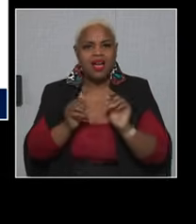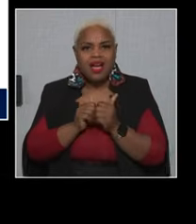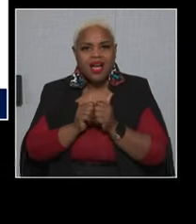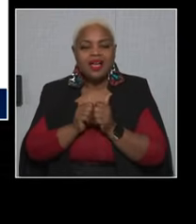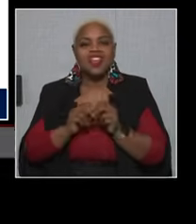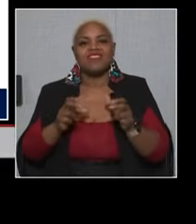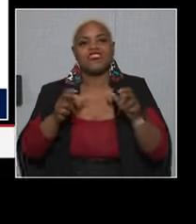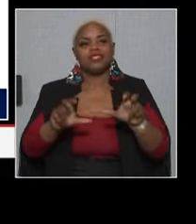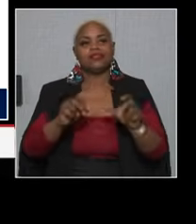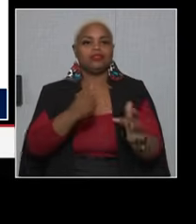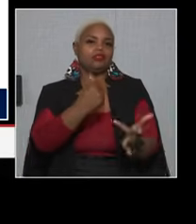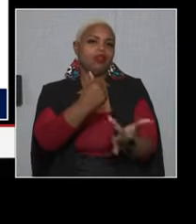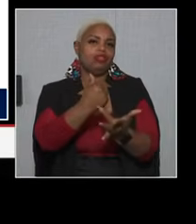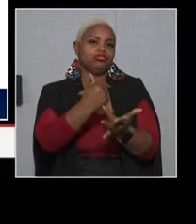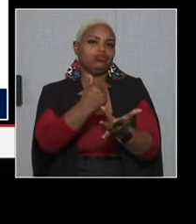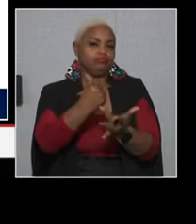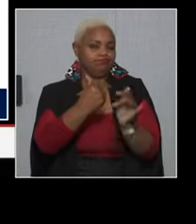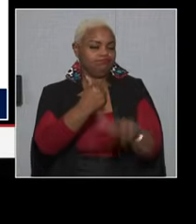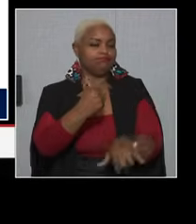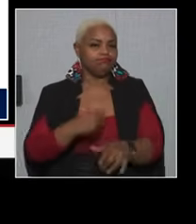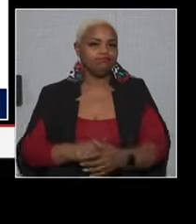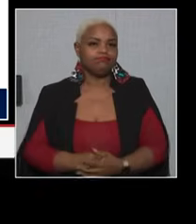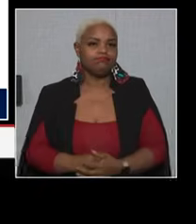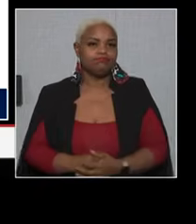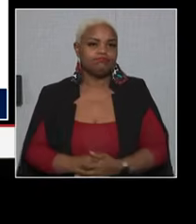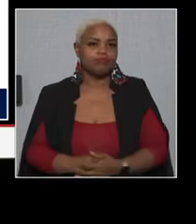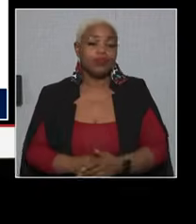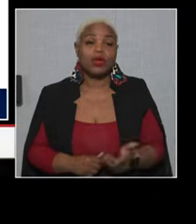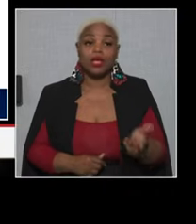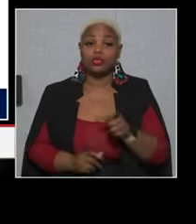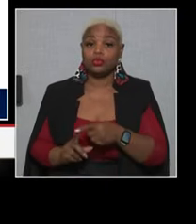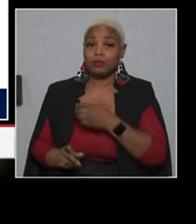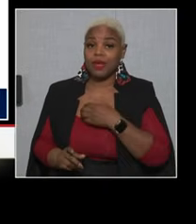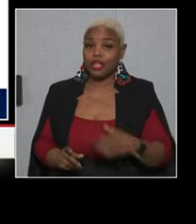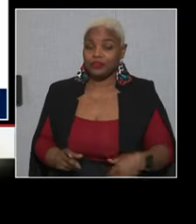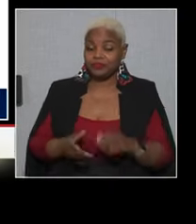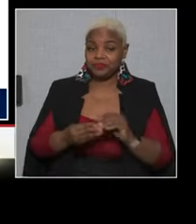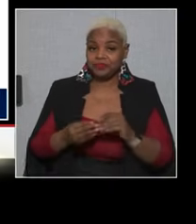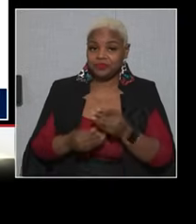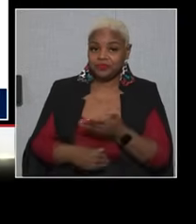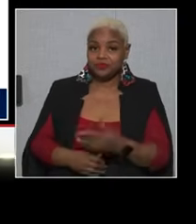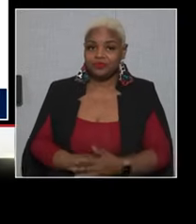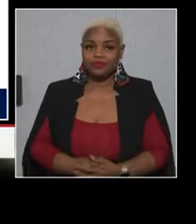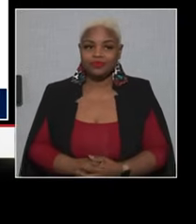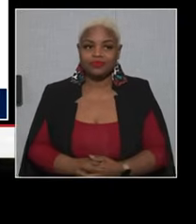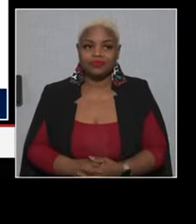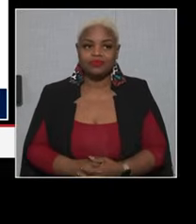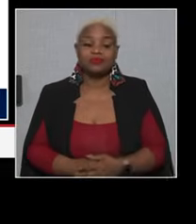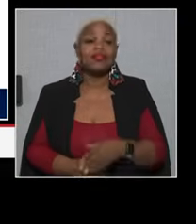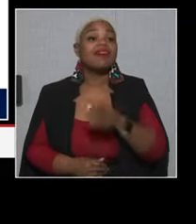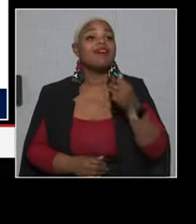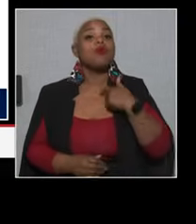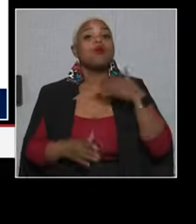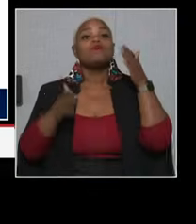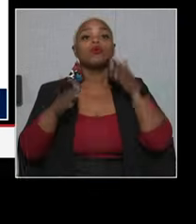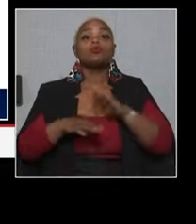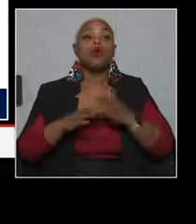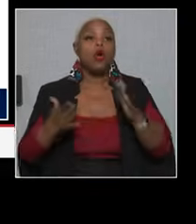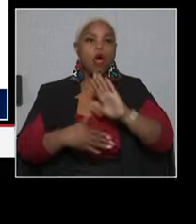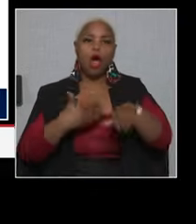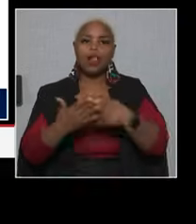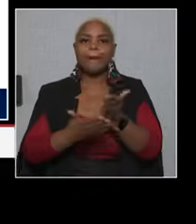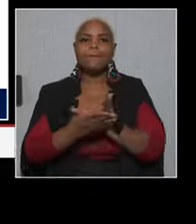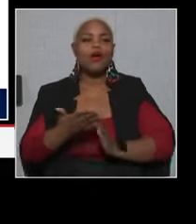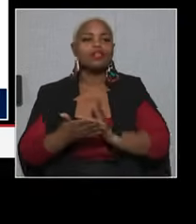Okay. And we've also been focused on all of the parts of our economic development